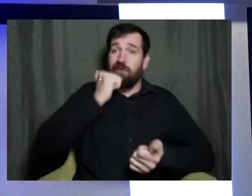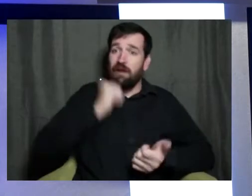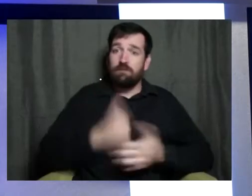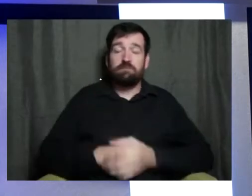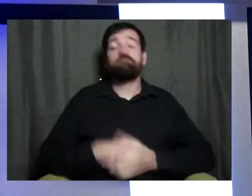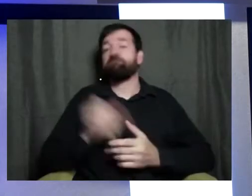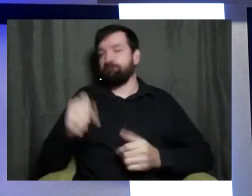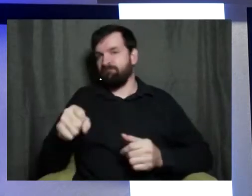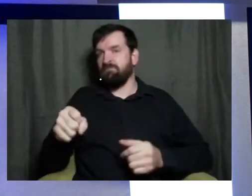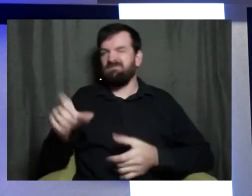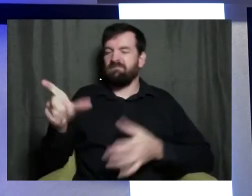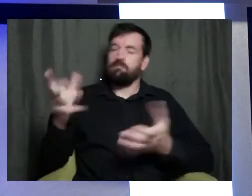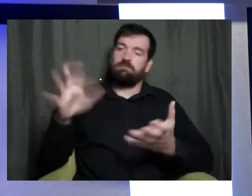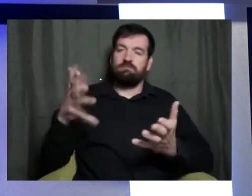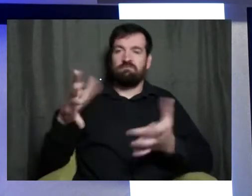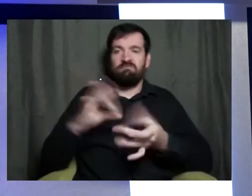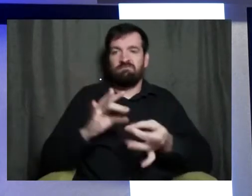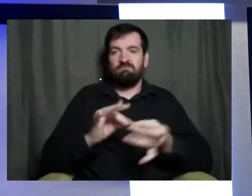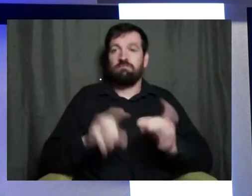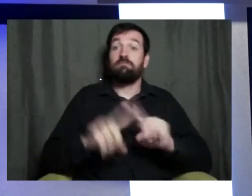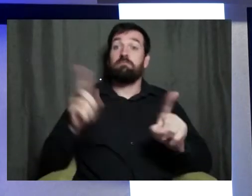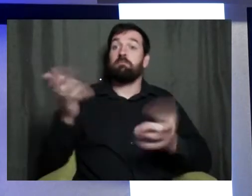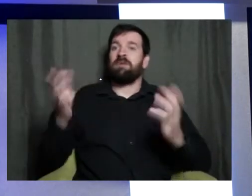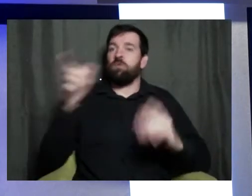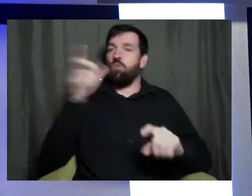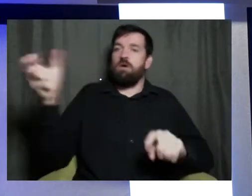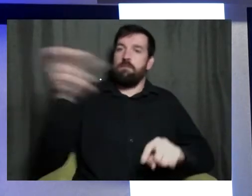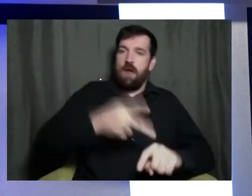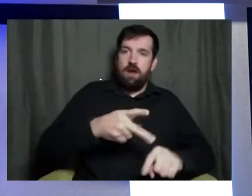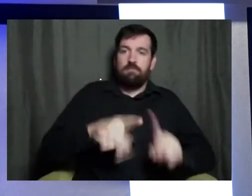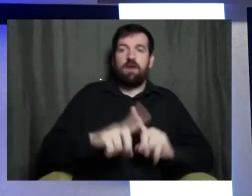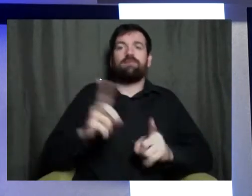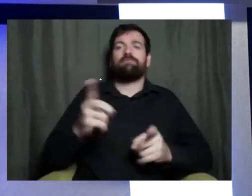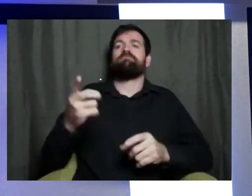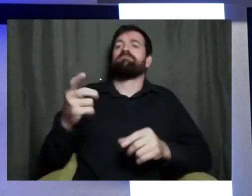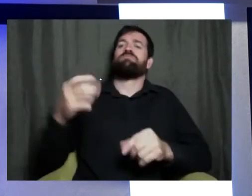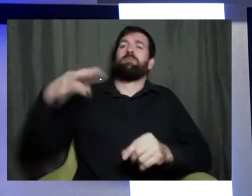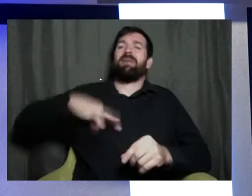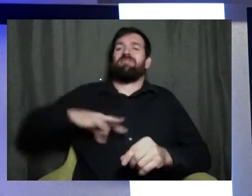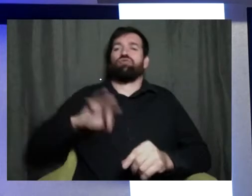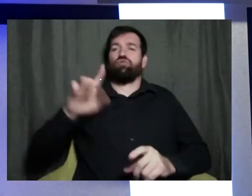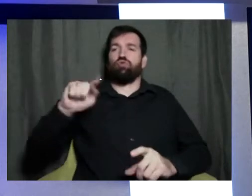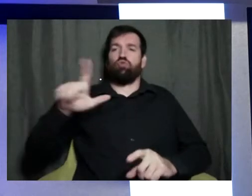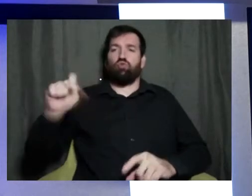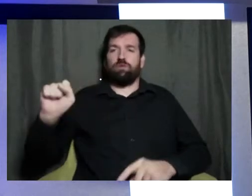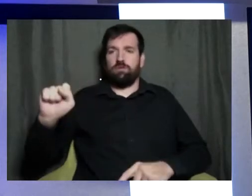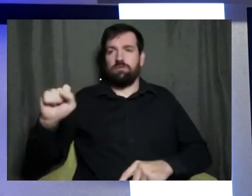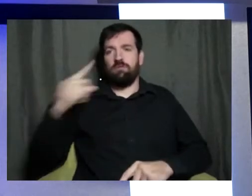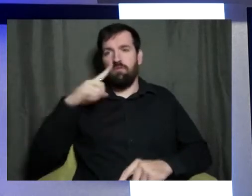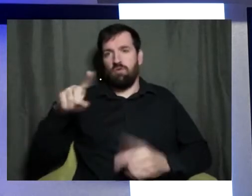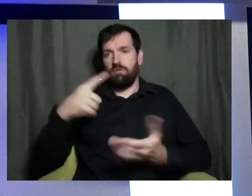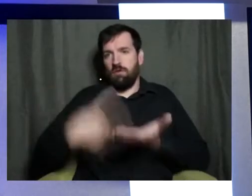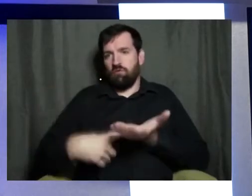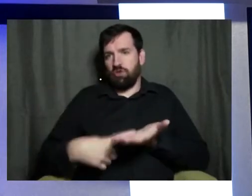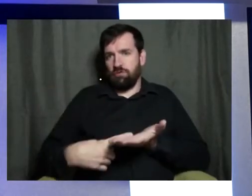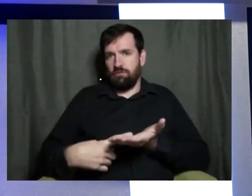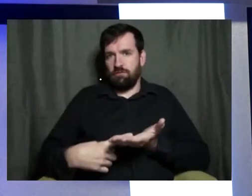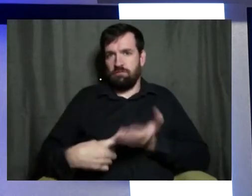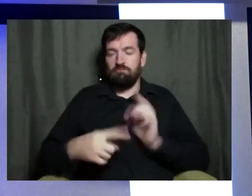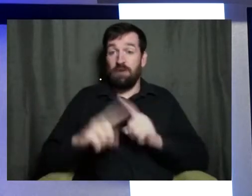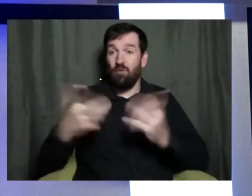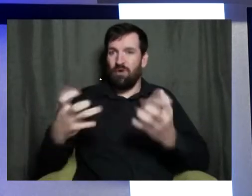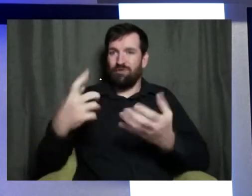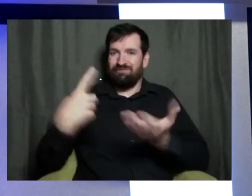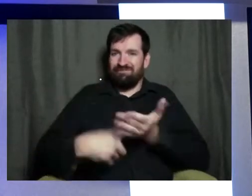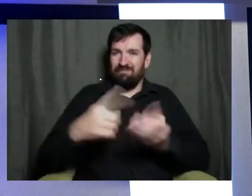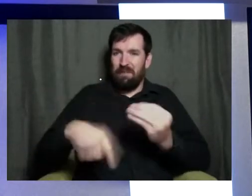kind of said it, but just, and maybe we'll come back to this because I want to hear some useful tools that we can have when we get into those conversations. But I do want to talk about kids. Yeah.